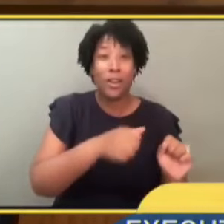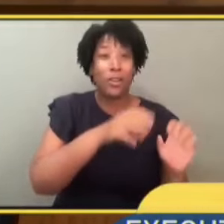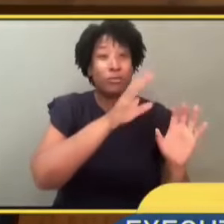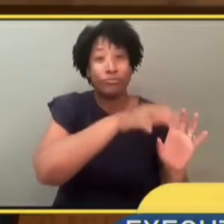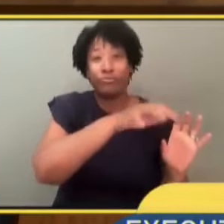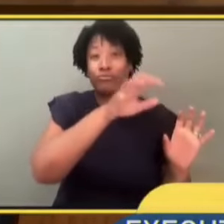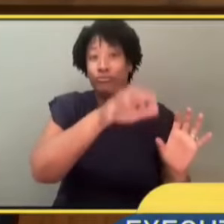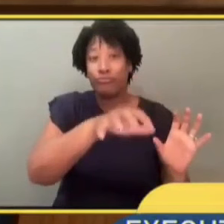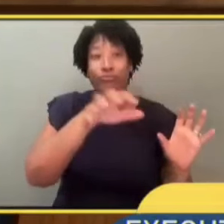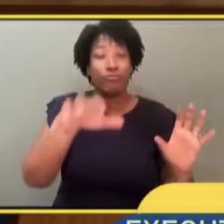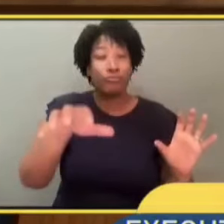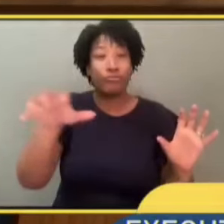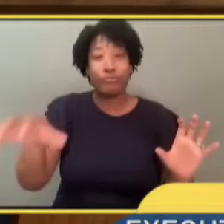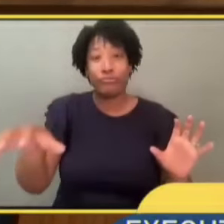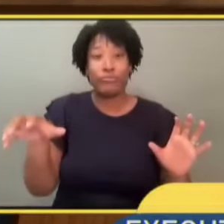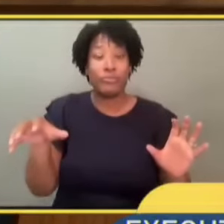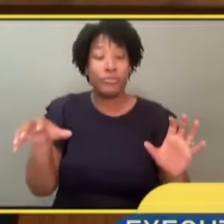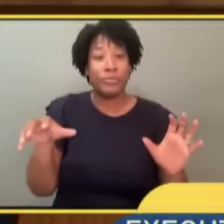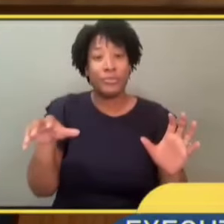taxing